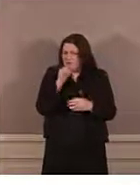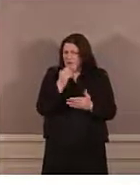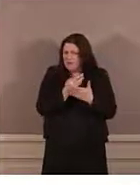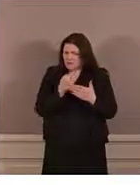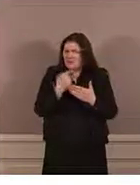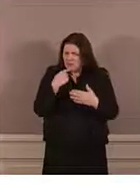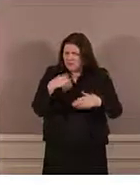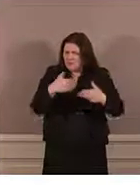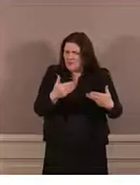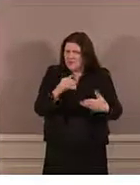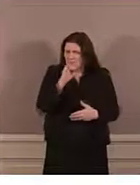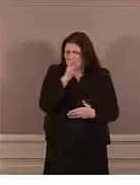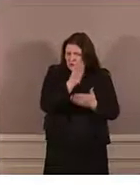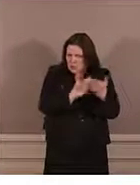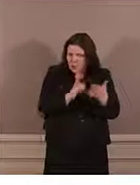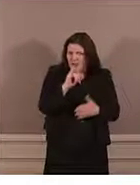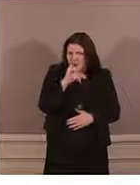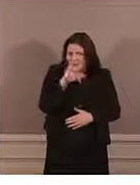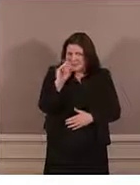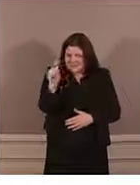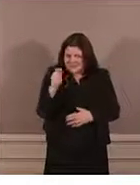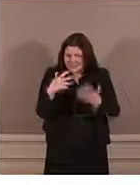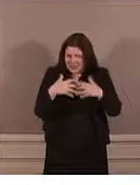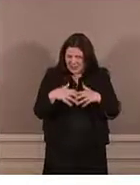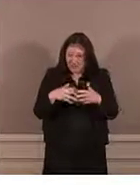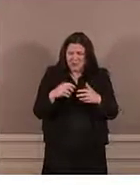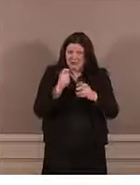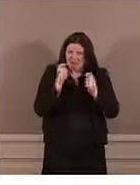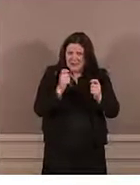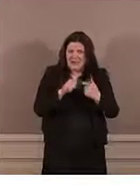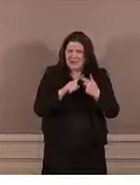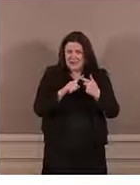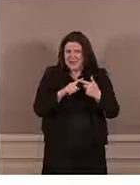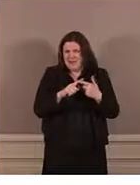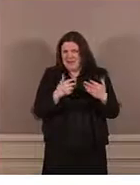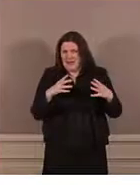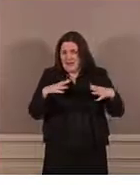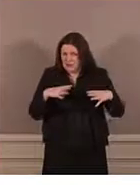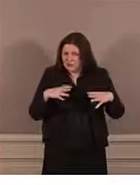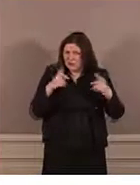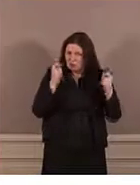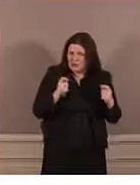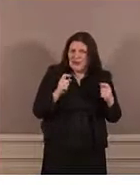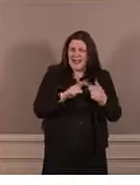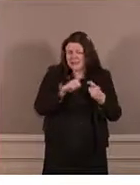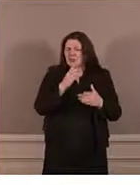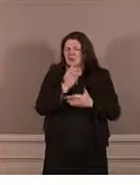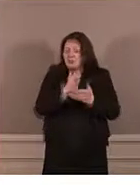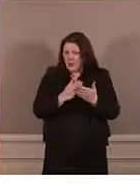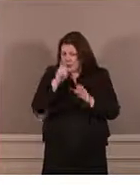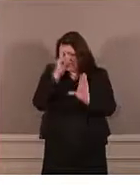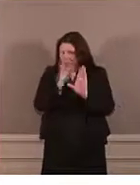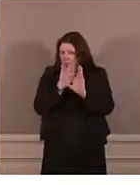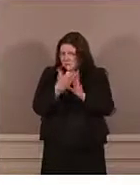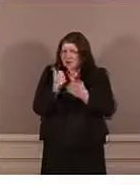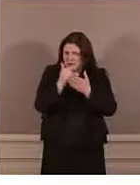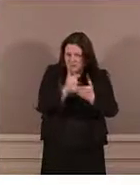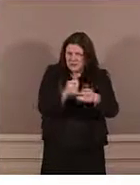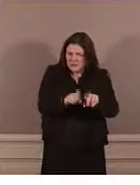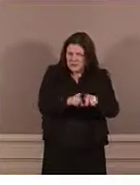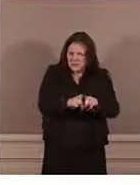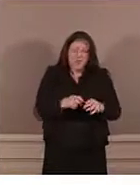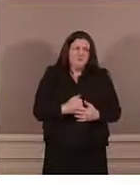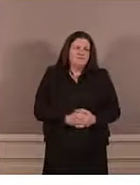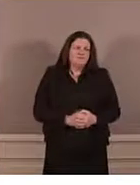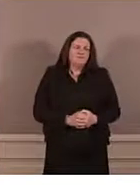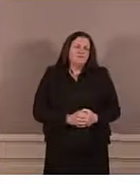training, leisure and psychological support also offered. So I'm going to spend a bit of